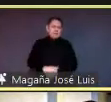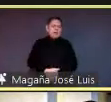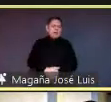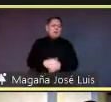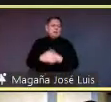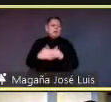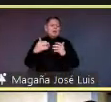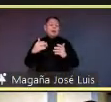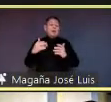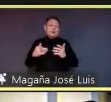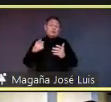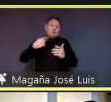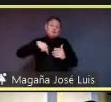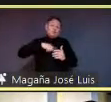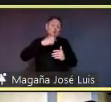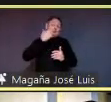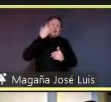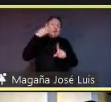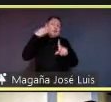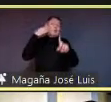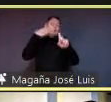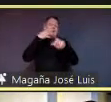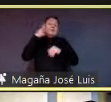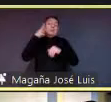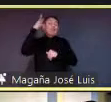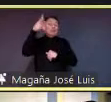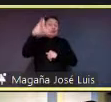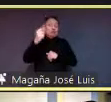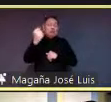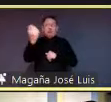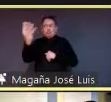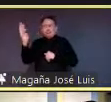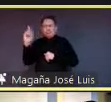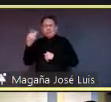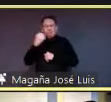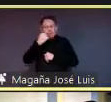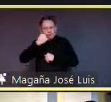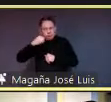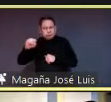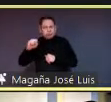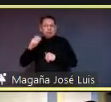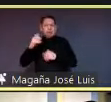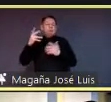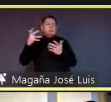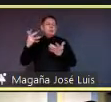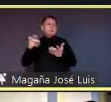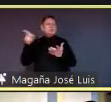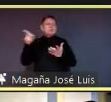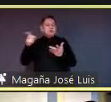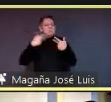want to have a future with better health professionals that